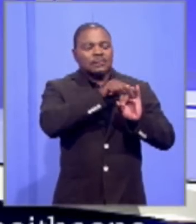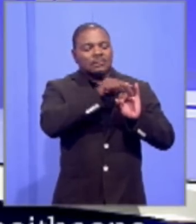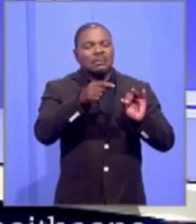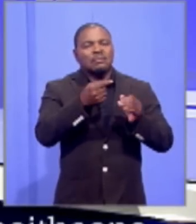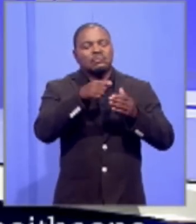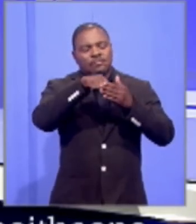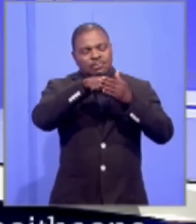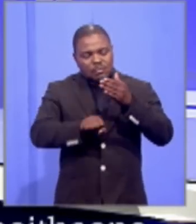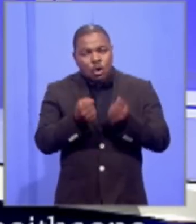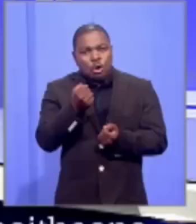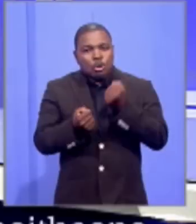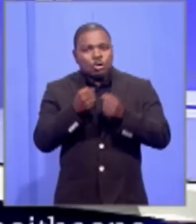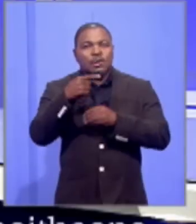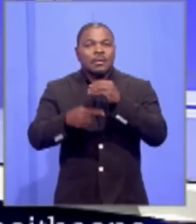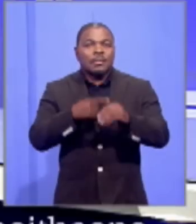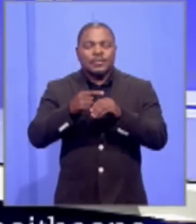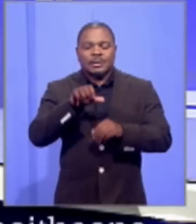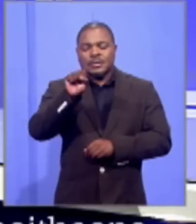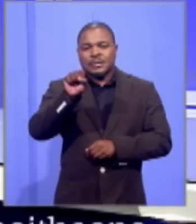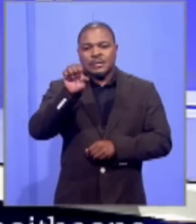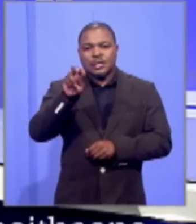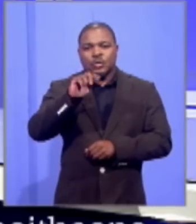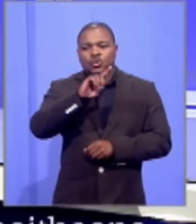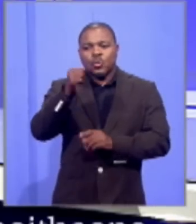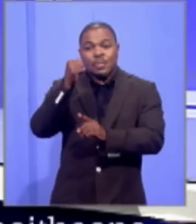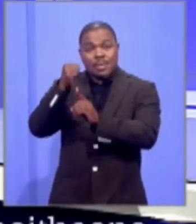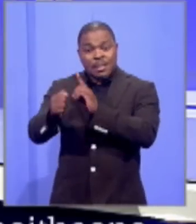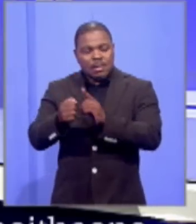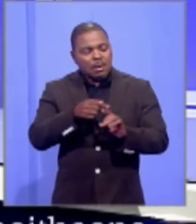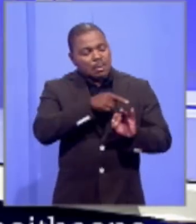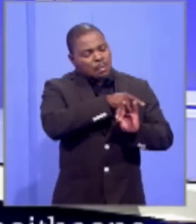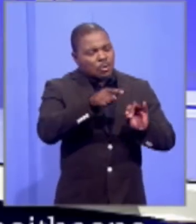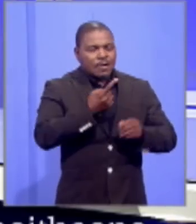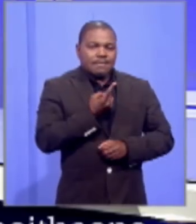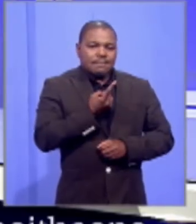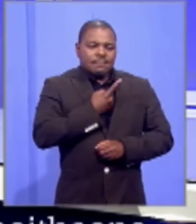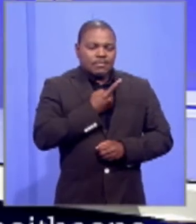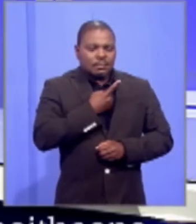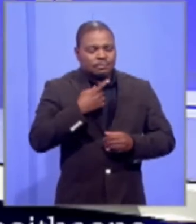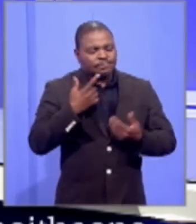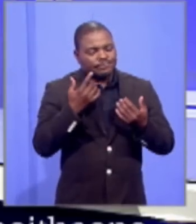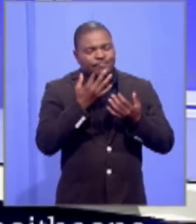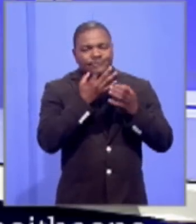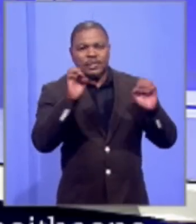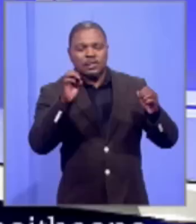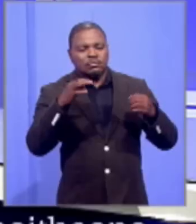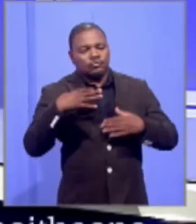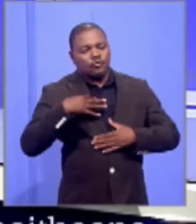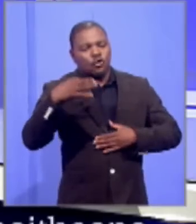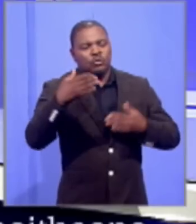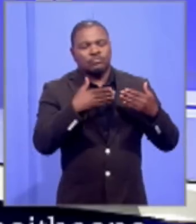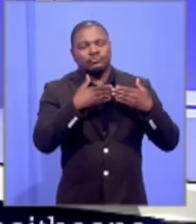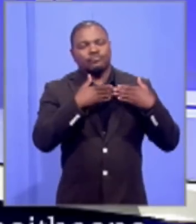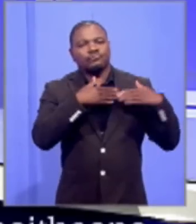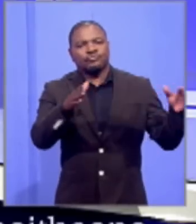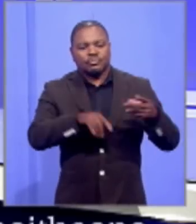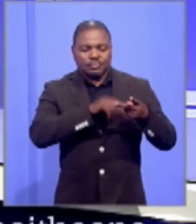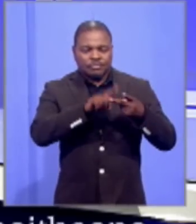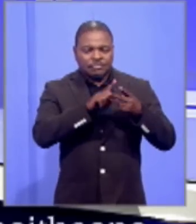gare ga tsheko ya polao ya Senzo Meiwa bo dirilwe ka bolukulugi le boithaopo le go hlaolwa ga lefelo